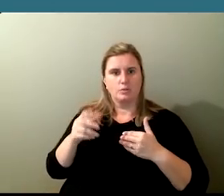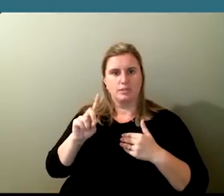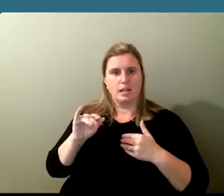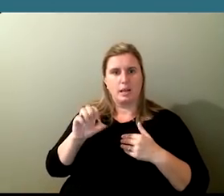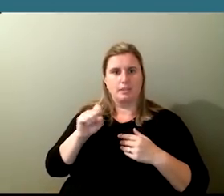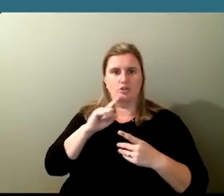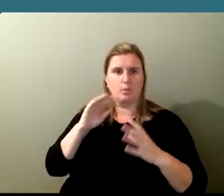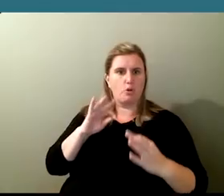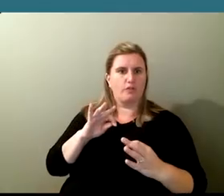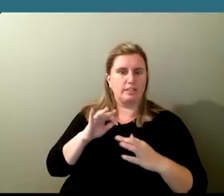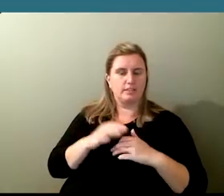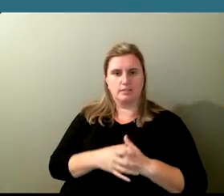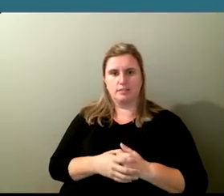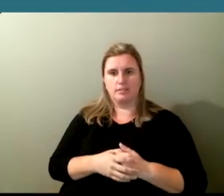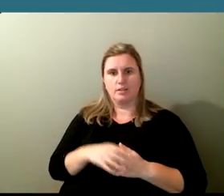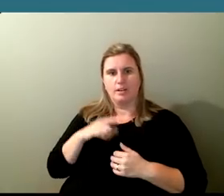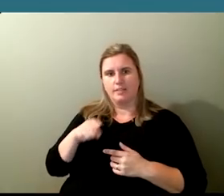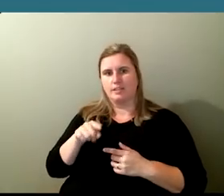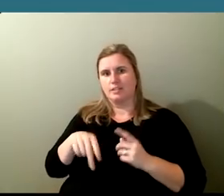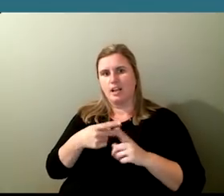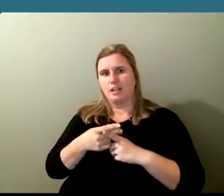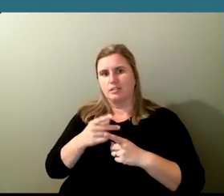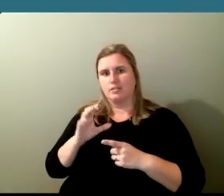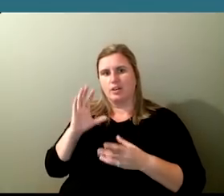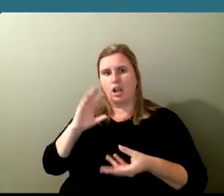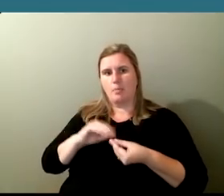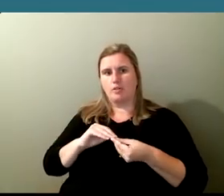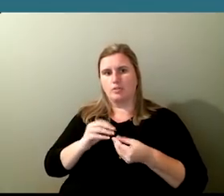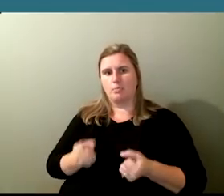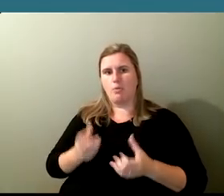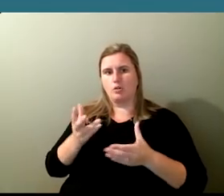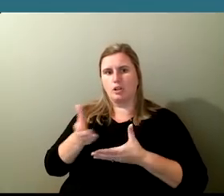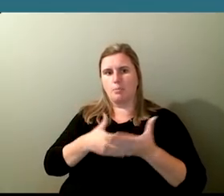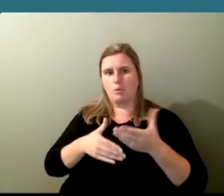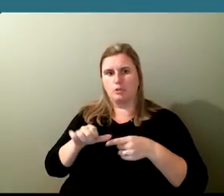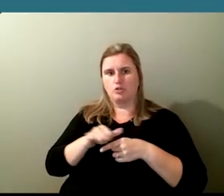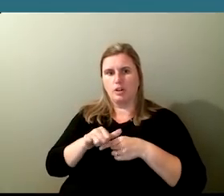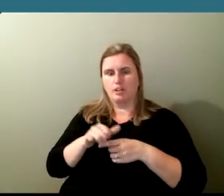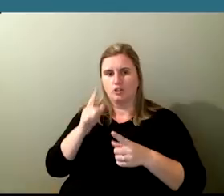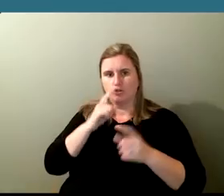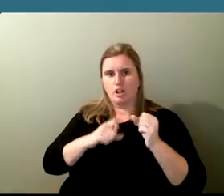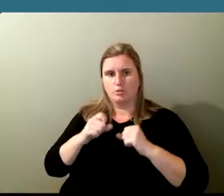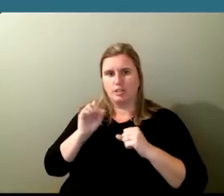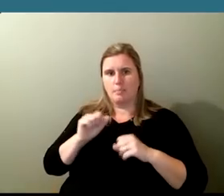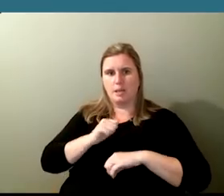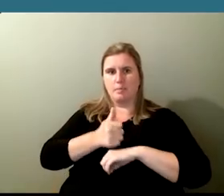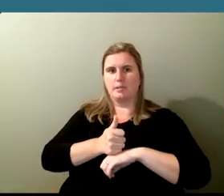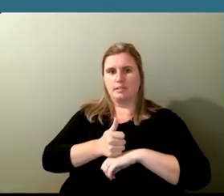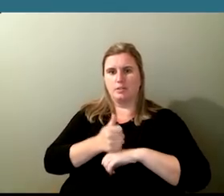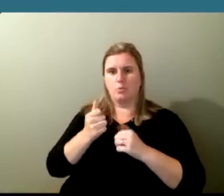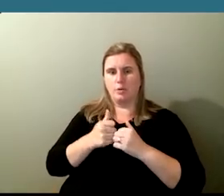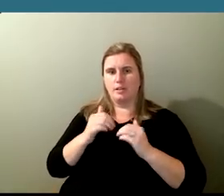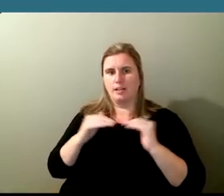perfect, where these kinds of comprehensive multi-component training strategies can be implemented with the level